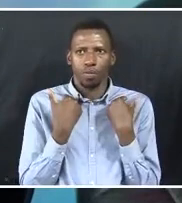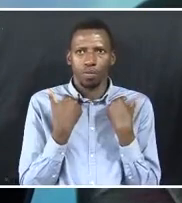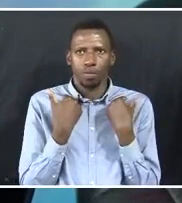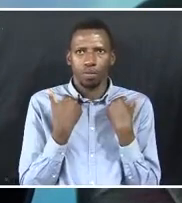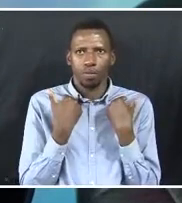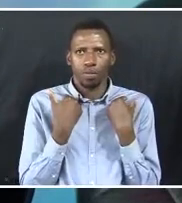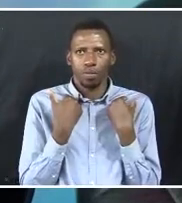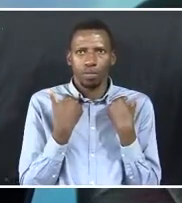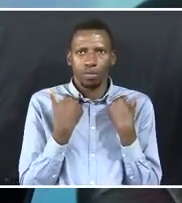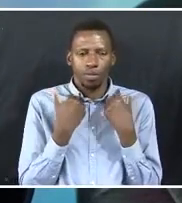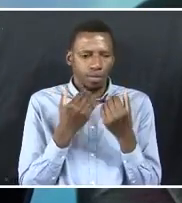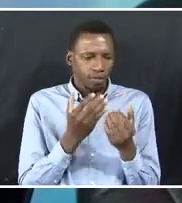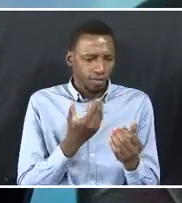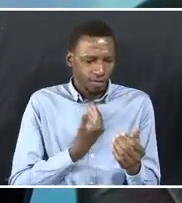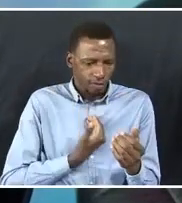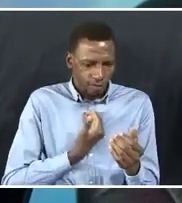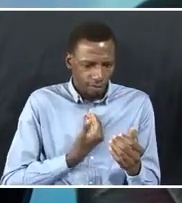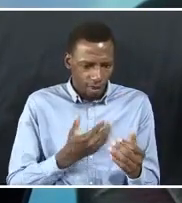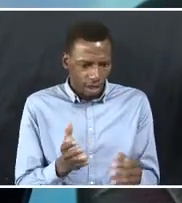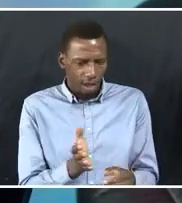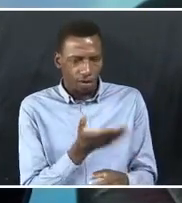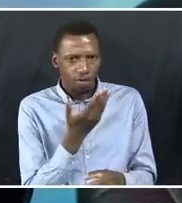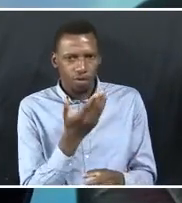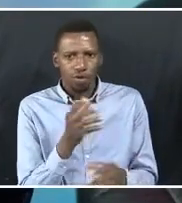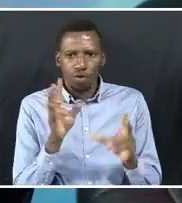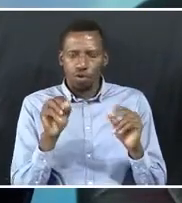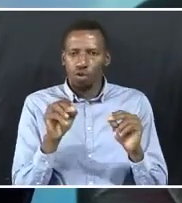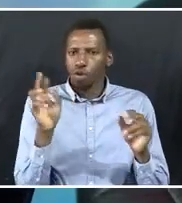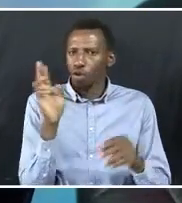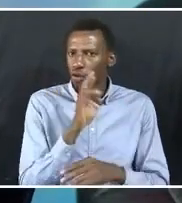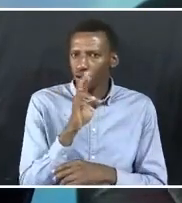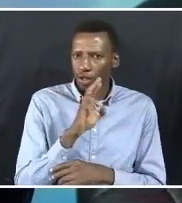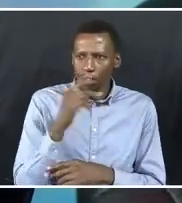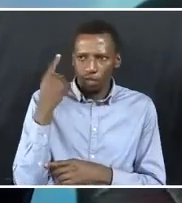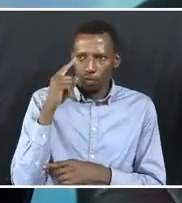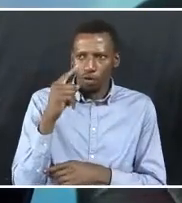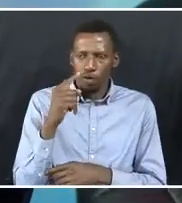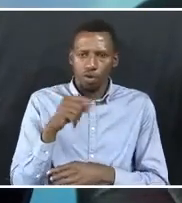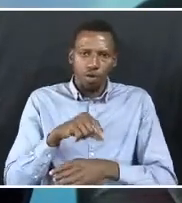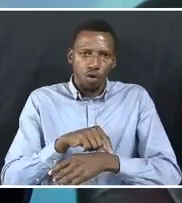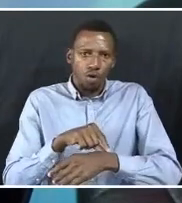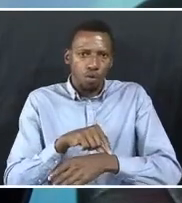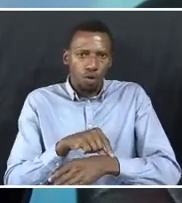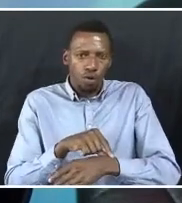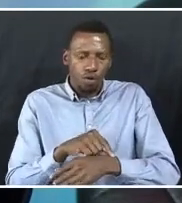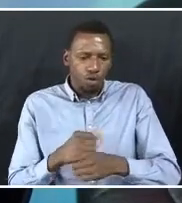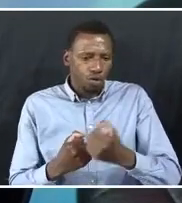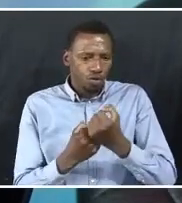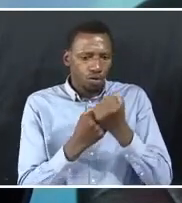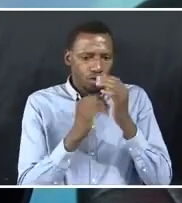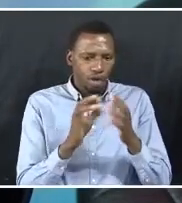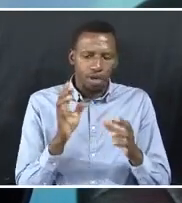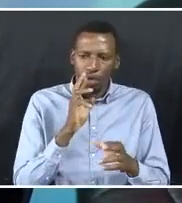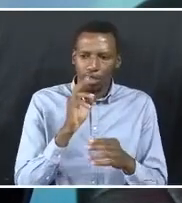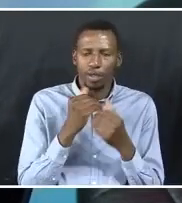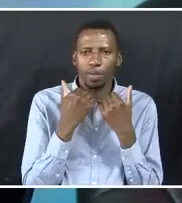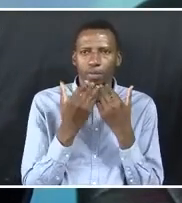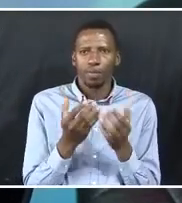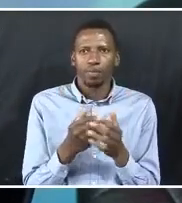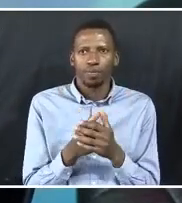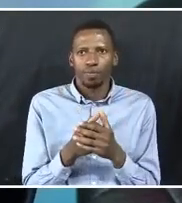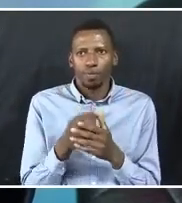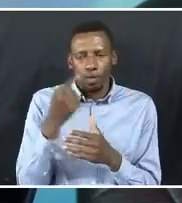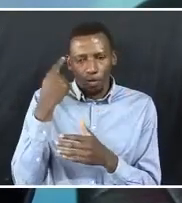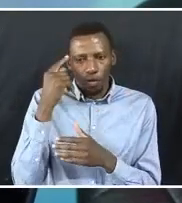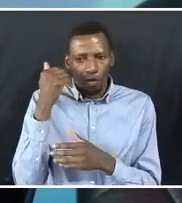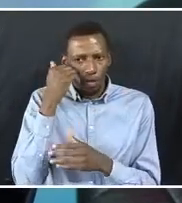is discharged. There is no risk for a bone marrow donor. For the sickle cell